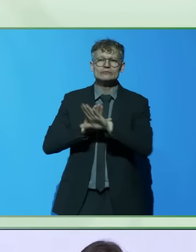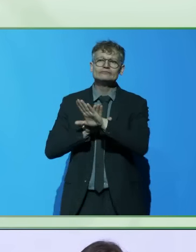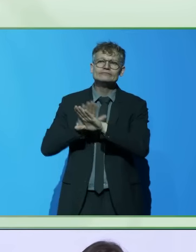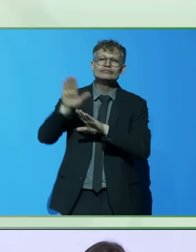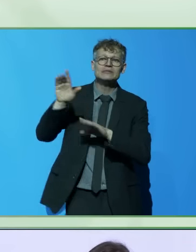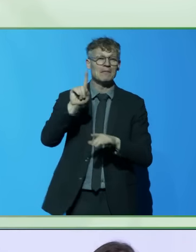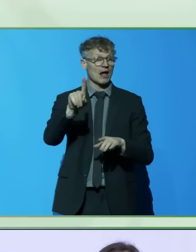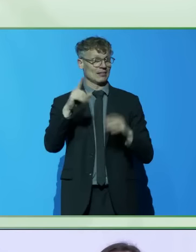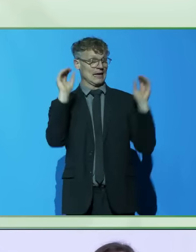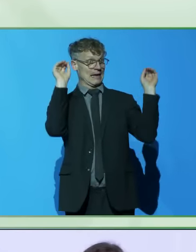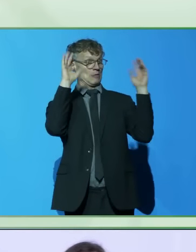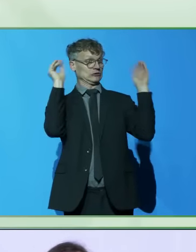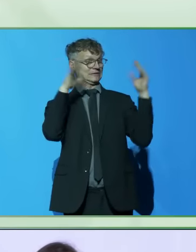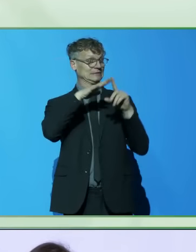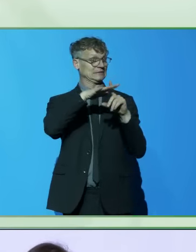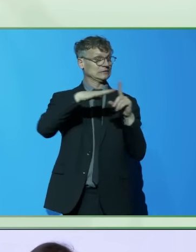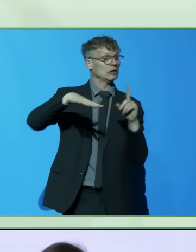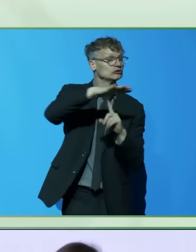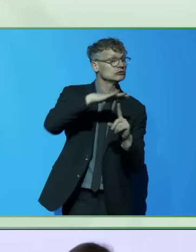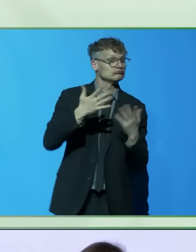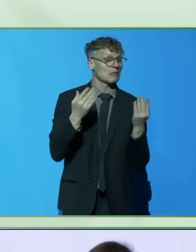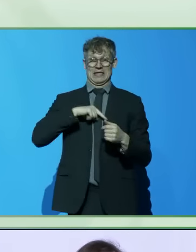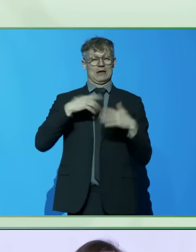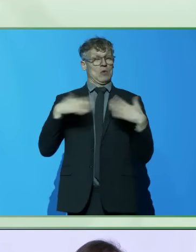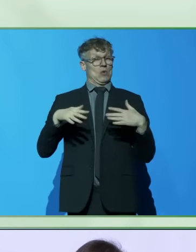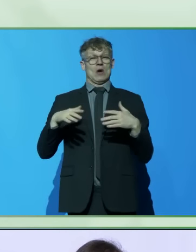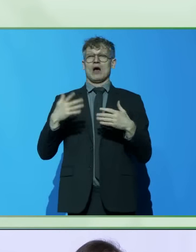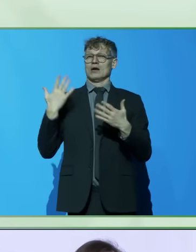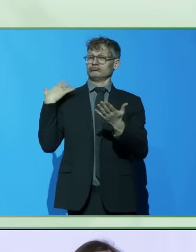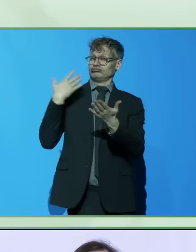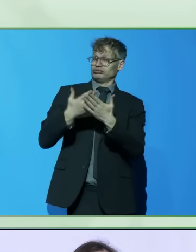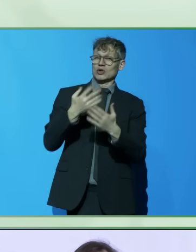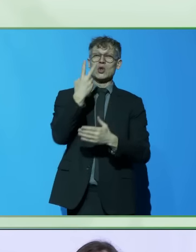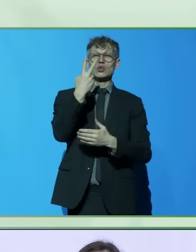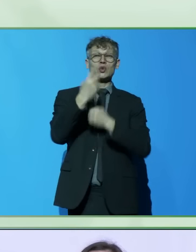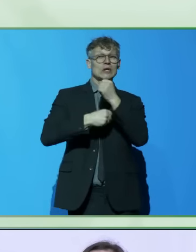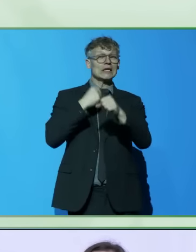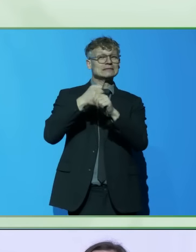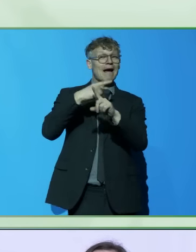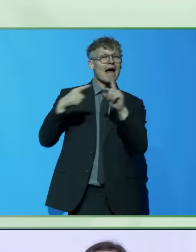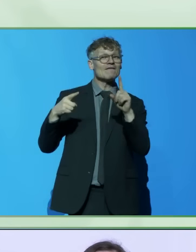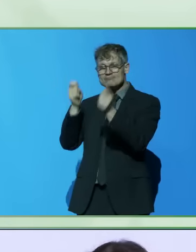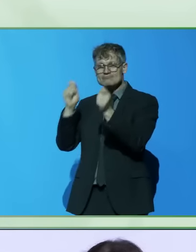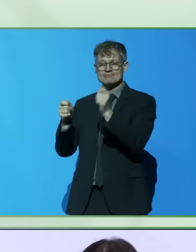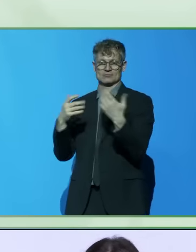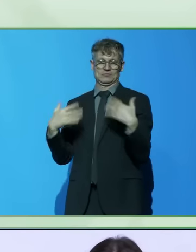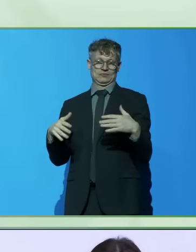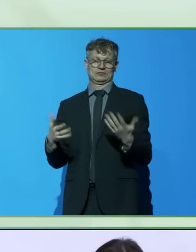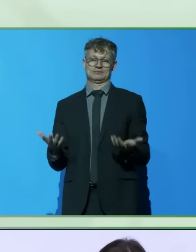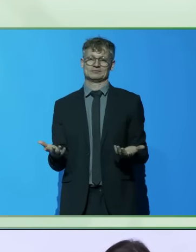comply? So how do we create buildings that are accessible? In London, to be thinking about how a $15 billion